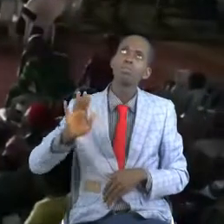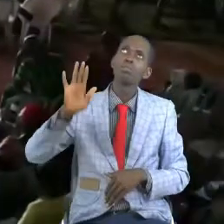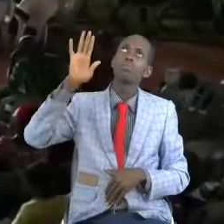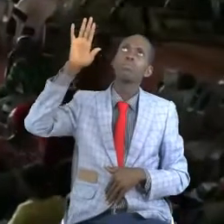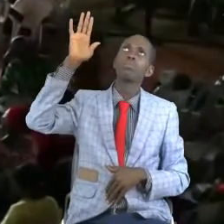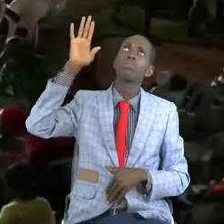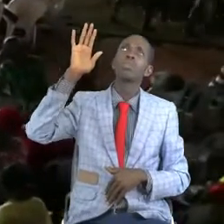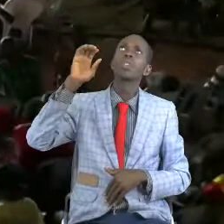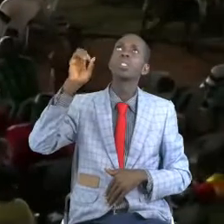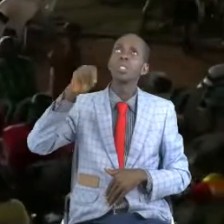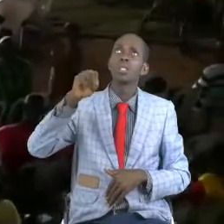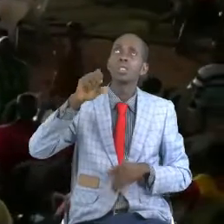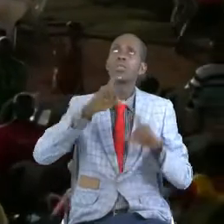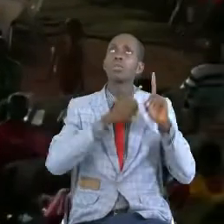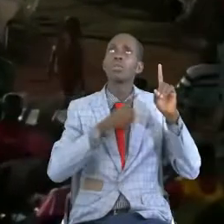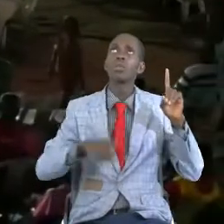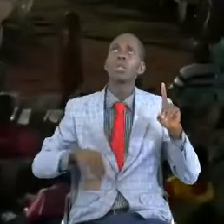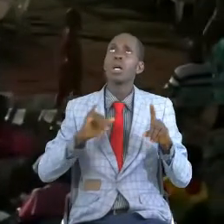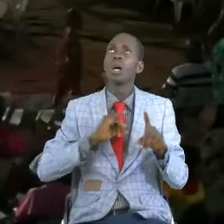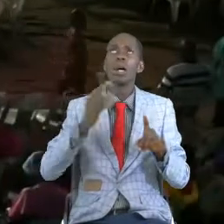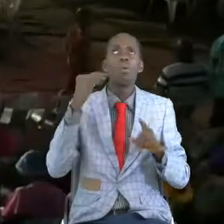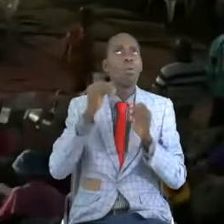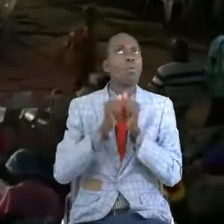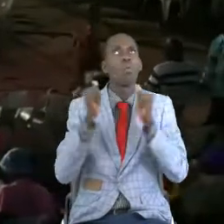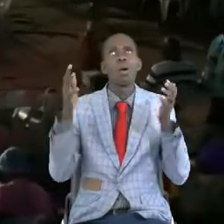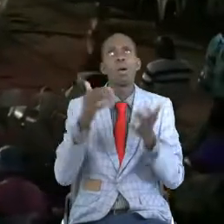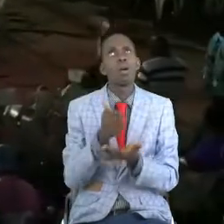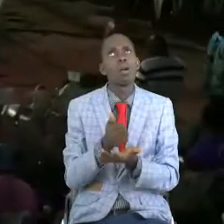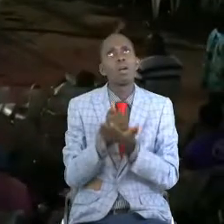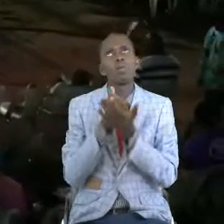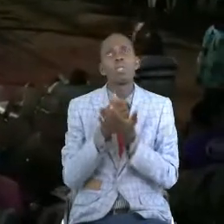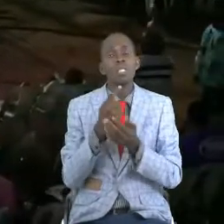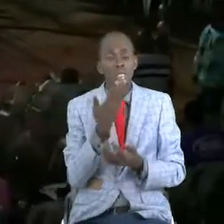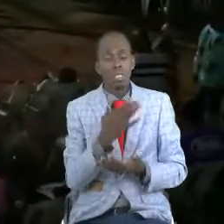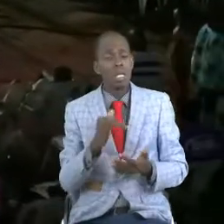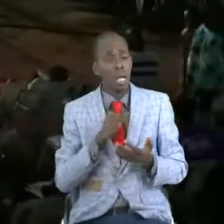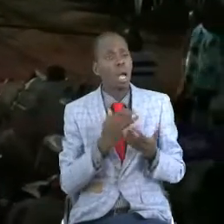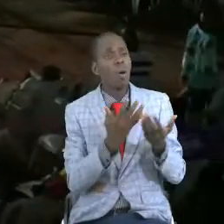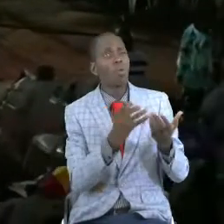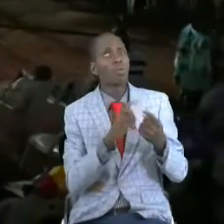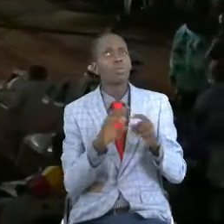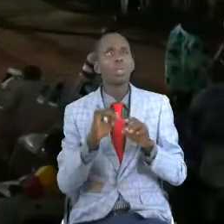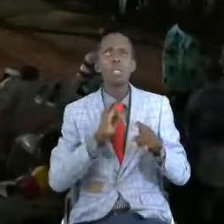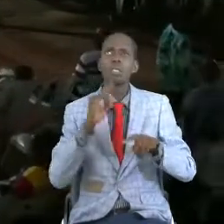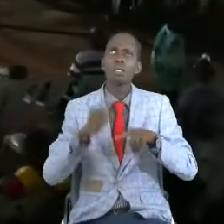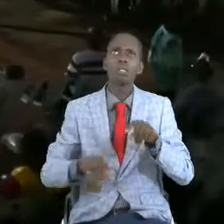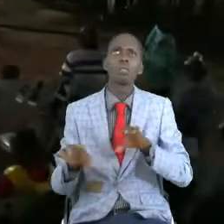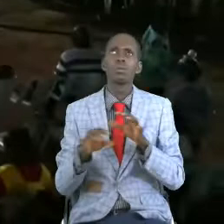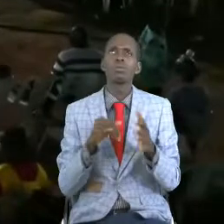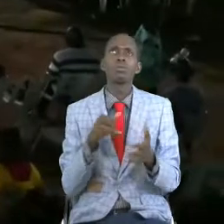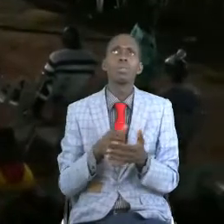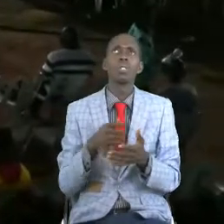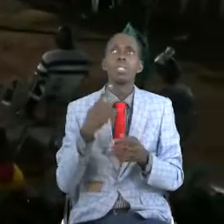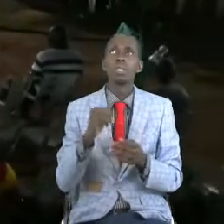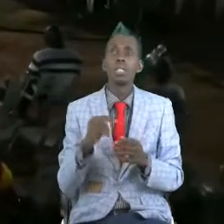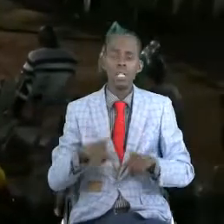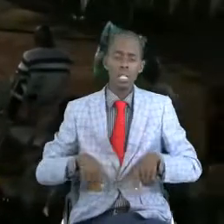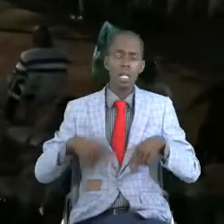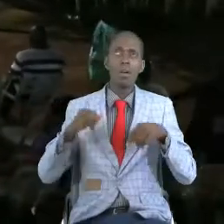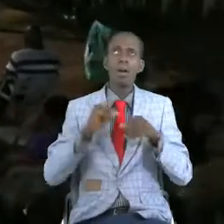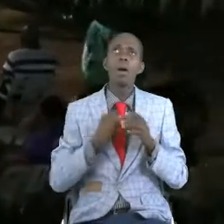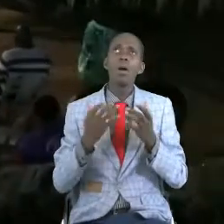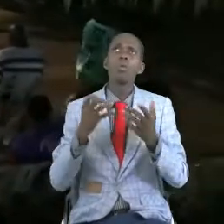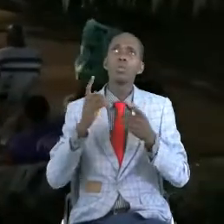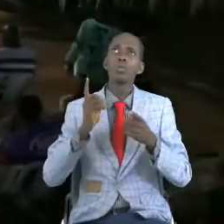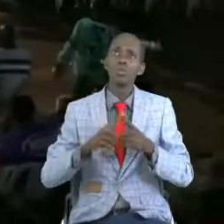say please the things i wanted to do i couldn't do the life i wanted to live